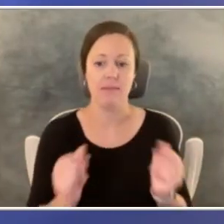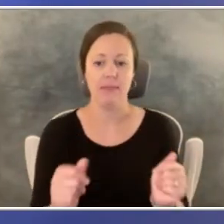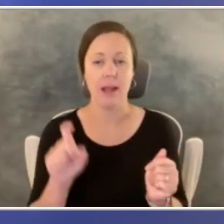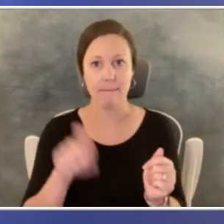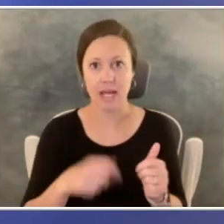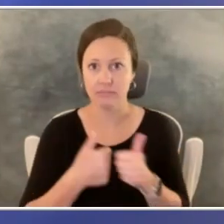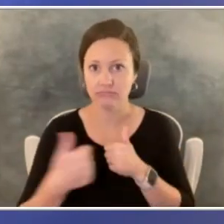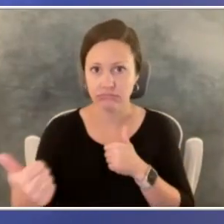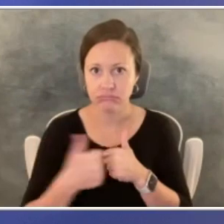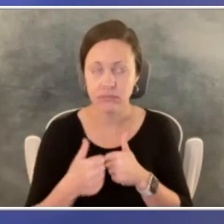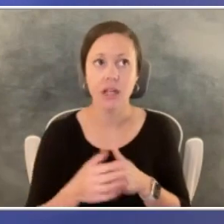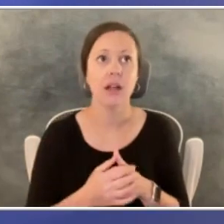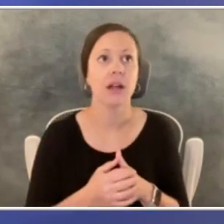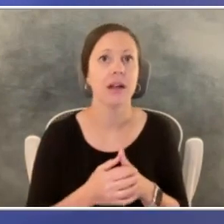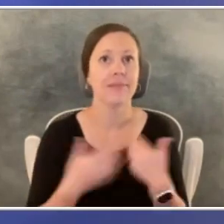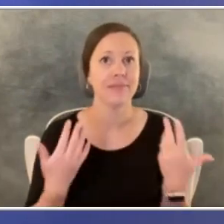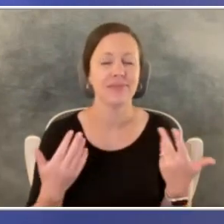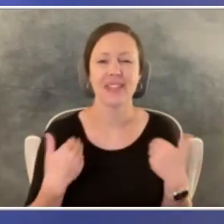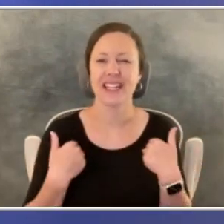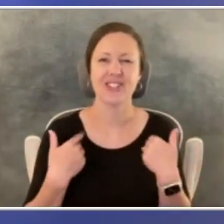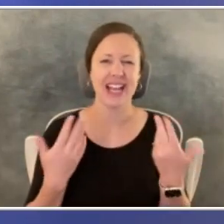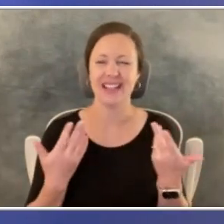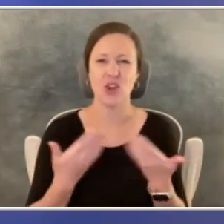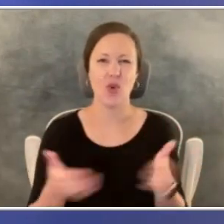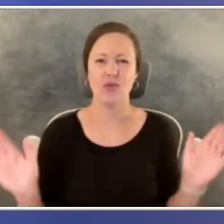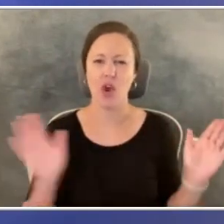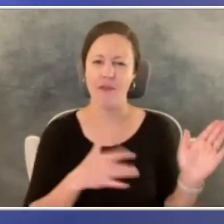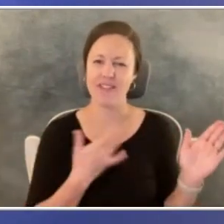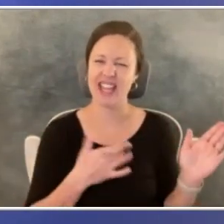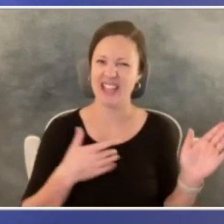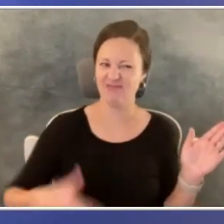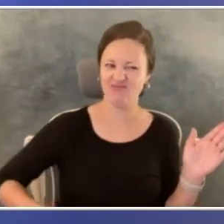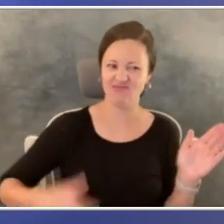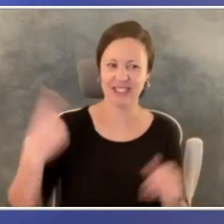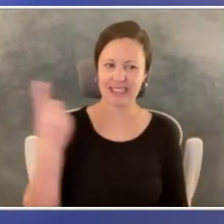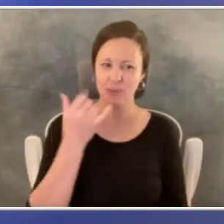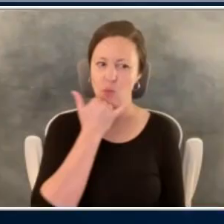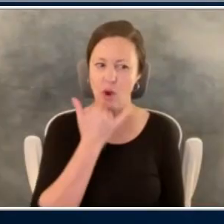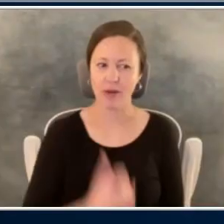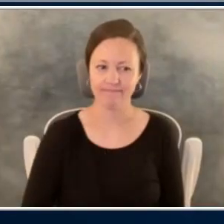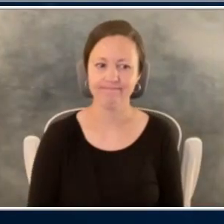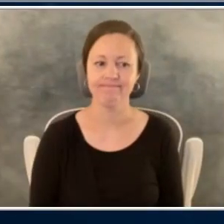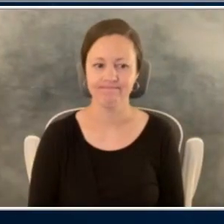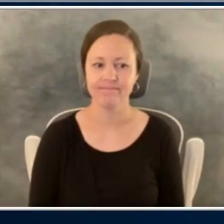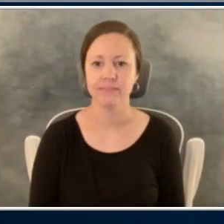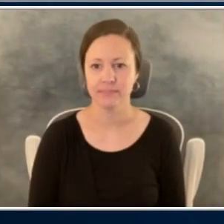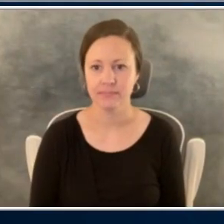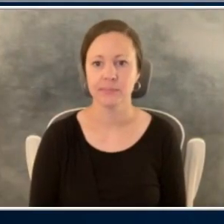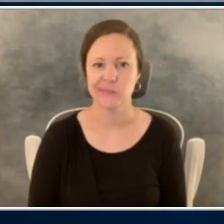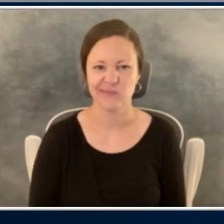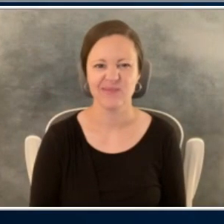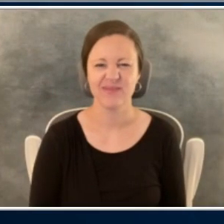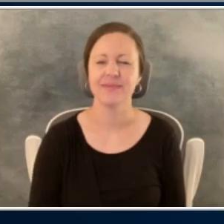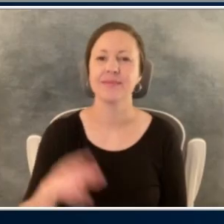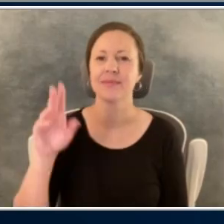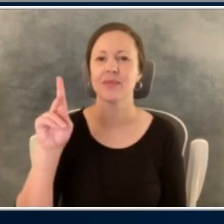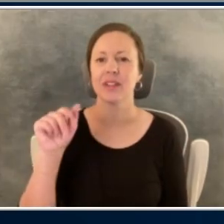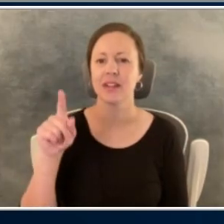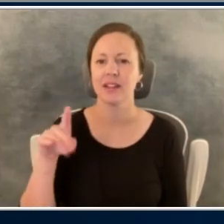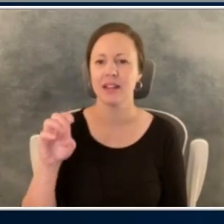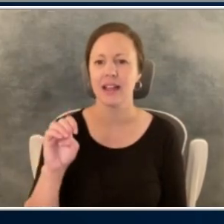an overall feeling of something wasn't right. Something wasn't right. Yeah. Katie, I want to ask you,